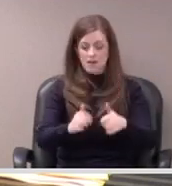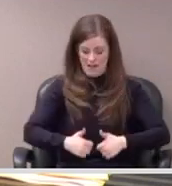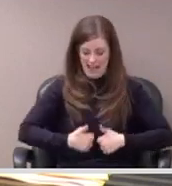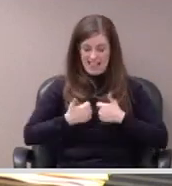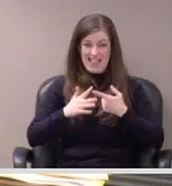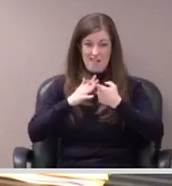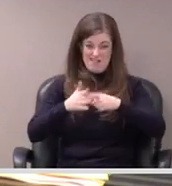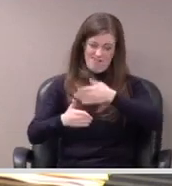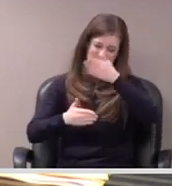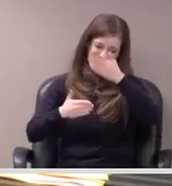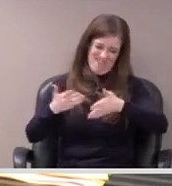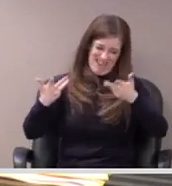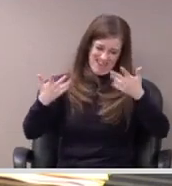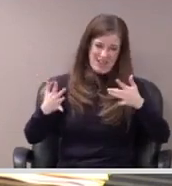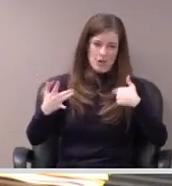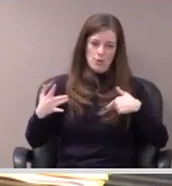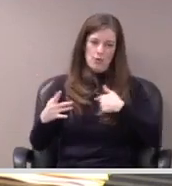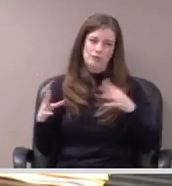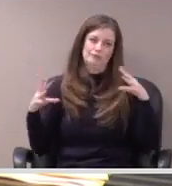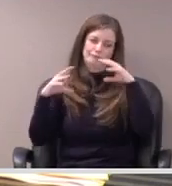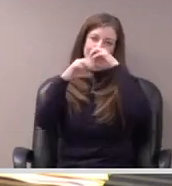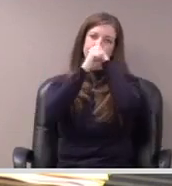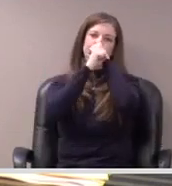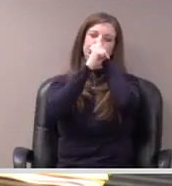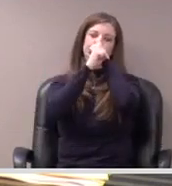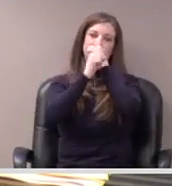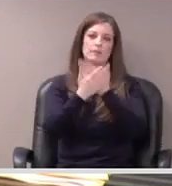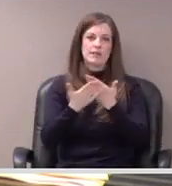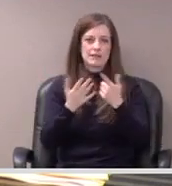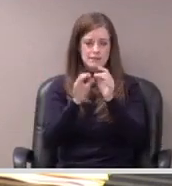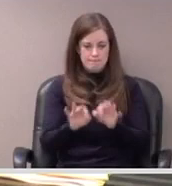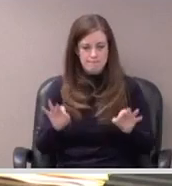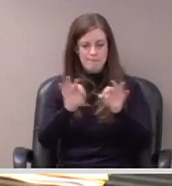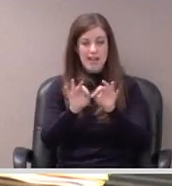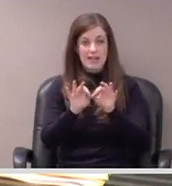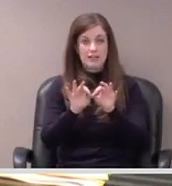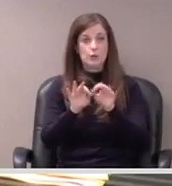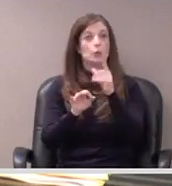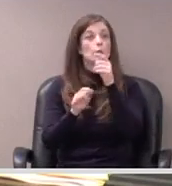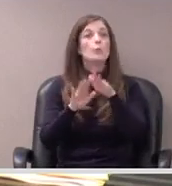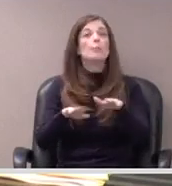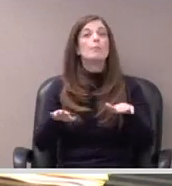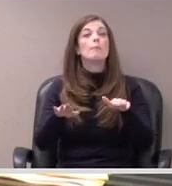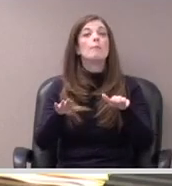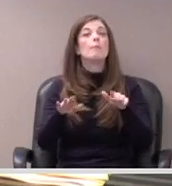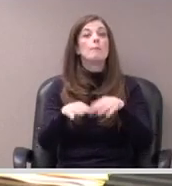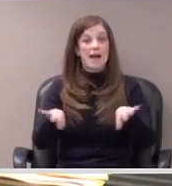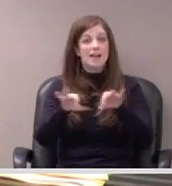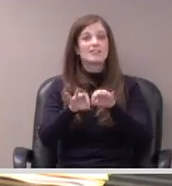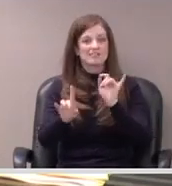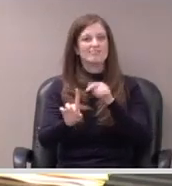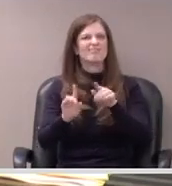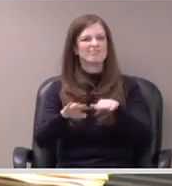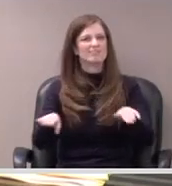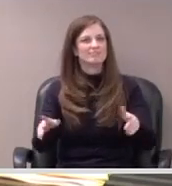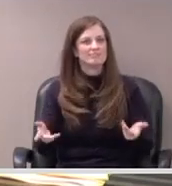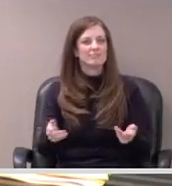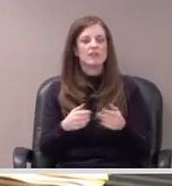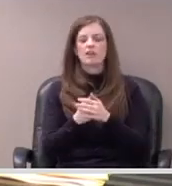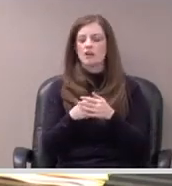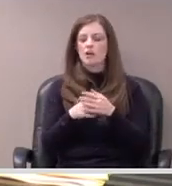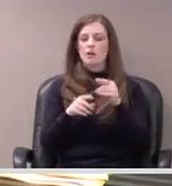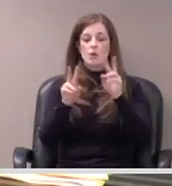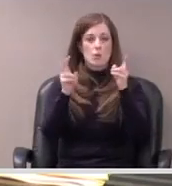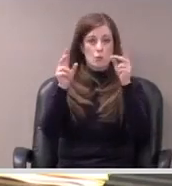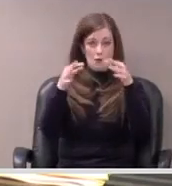day we become silent about things that matter. Our children matter." Quote from Muhammad Ali: "Don't count